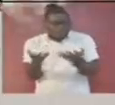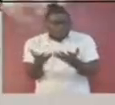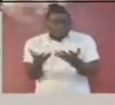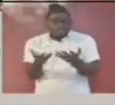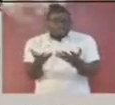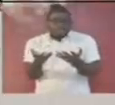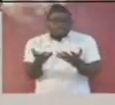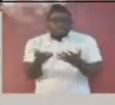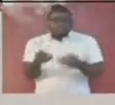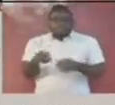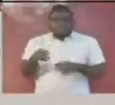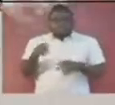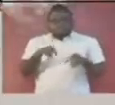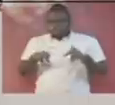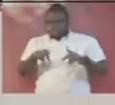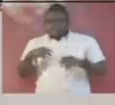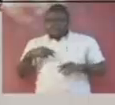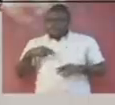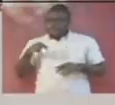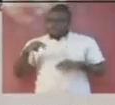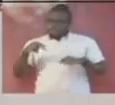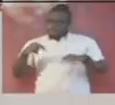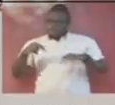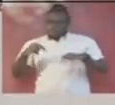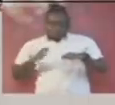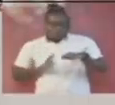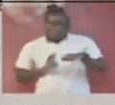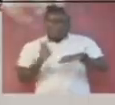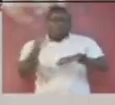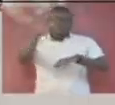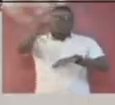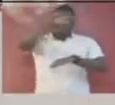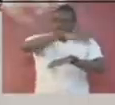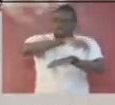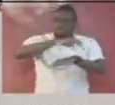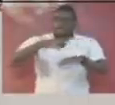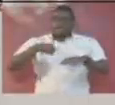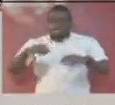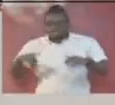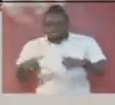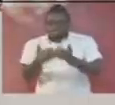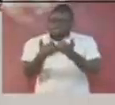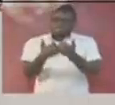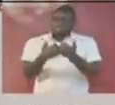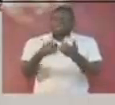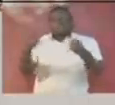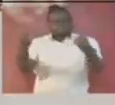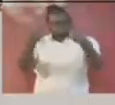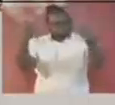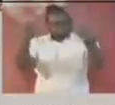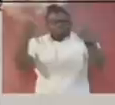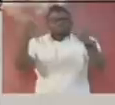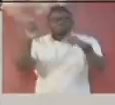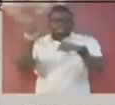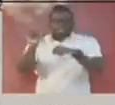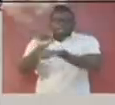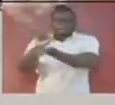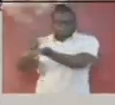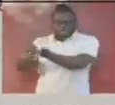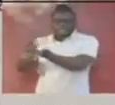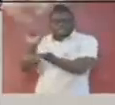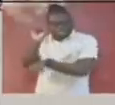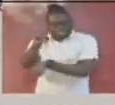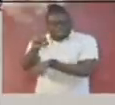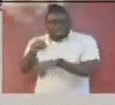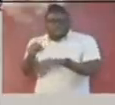overcome, as challenges rather than obstacles, in fact, challenges to be overcome, rather than obstacles that are going to get in the way of